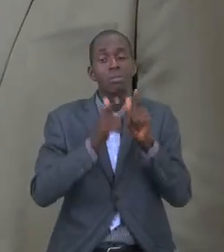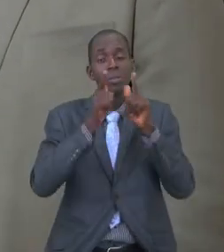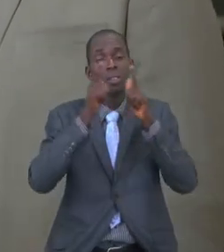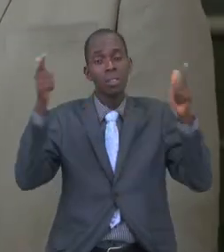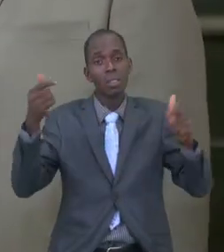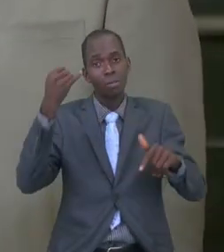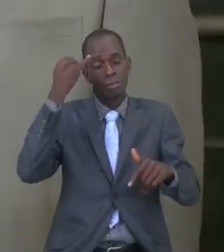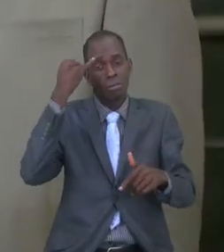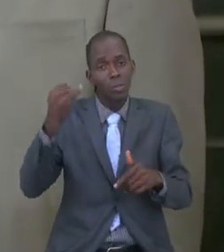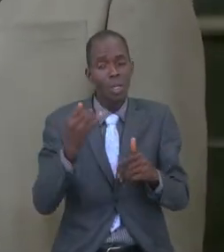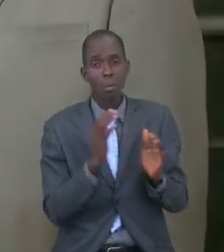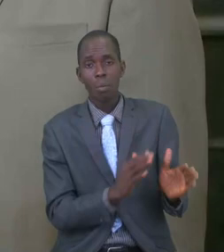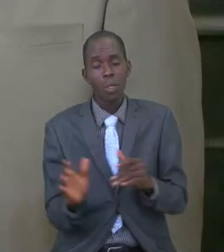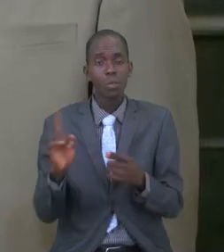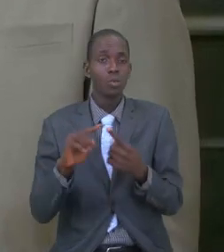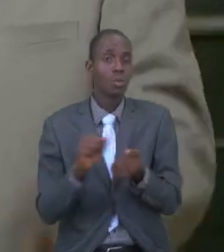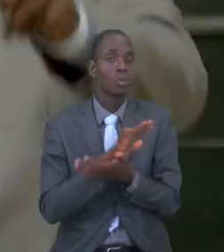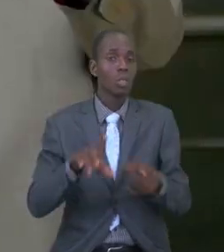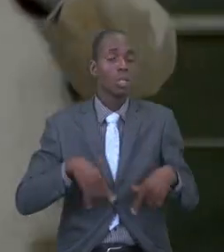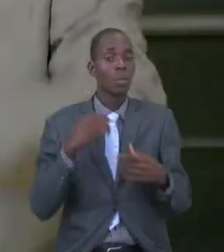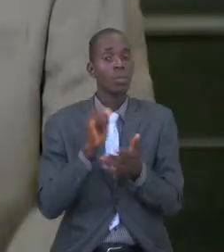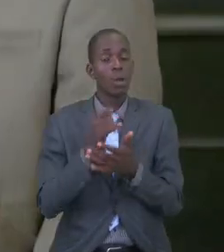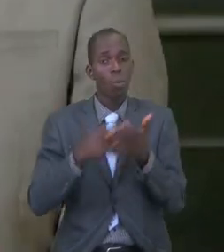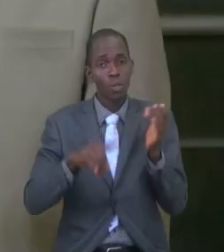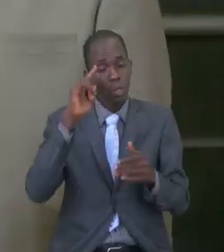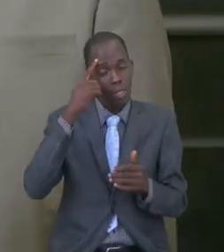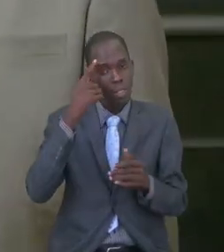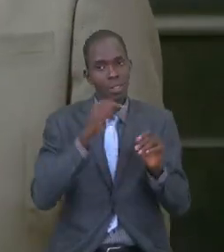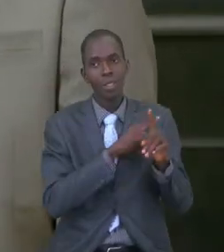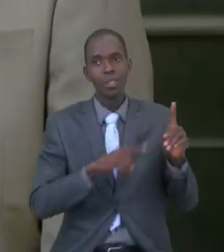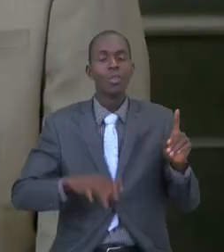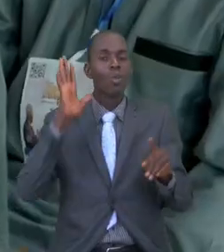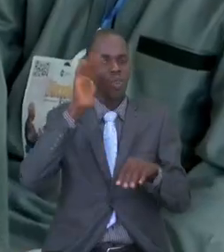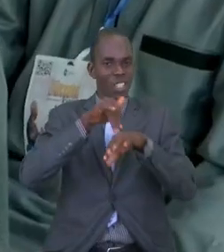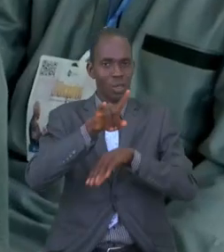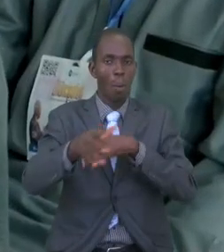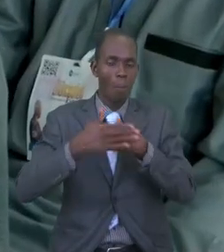your life. That's what you thought. The Lord will send you back to them.